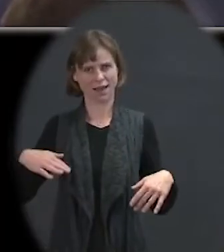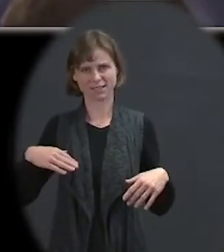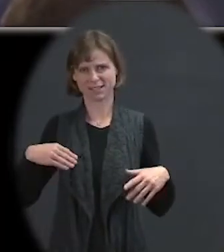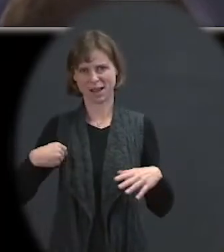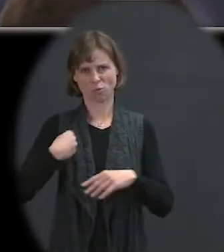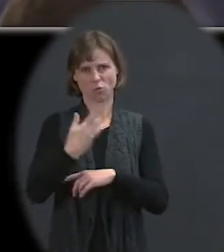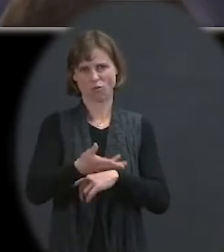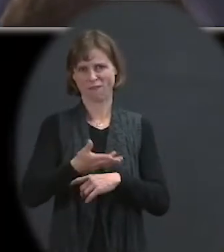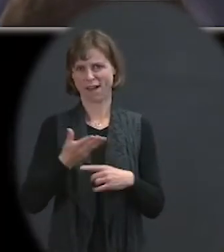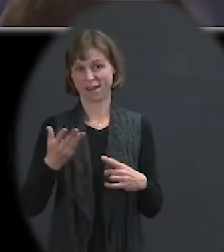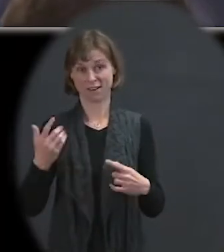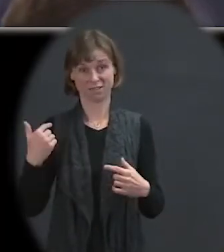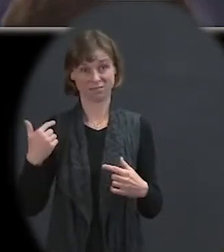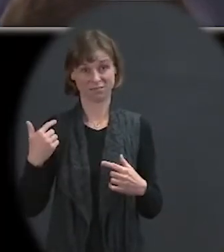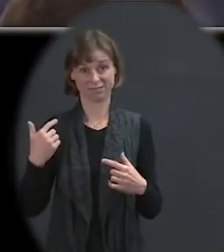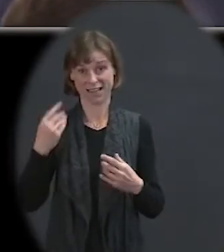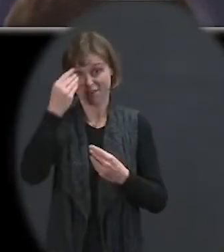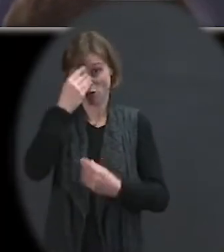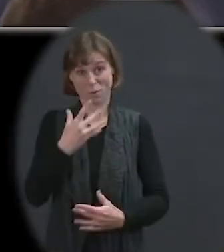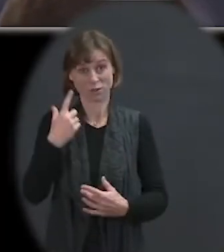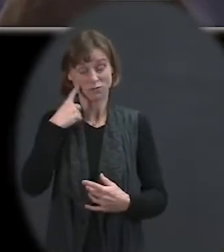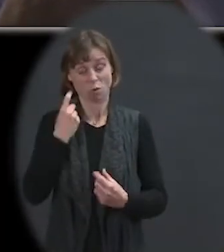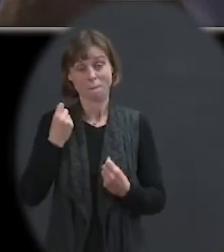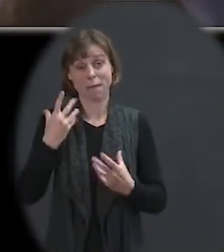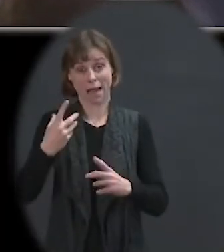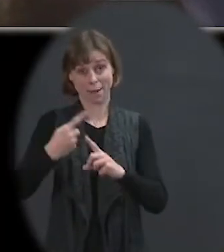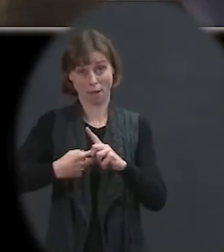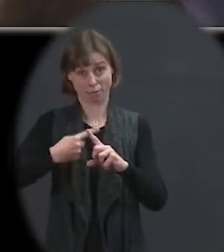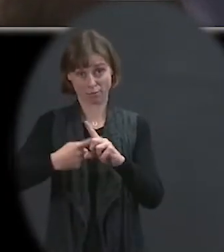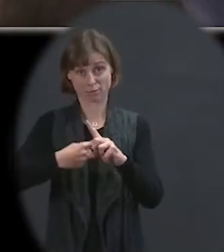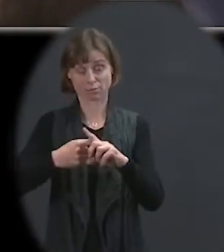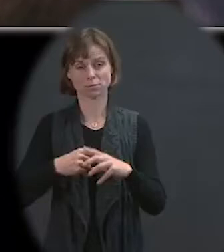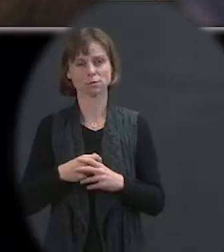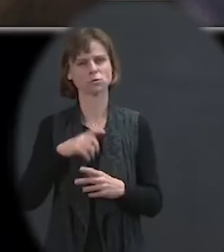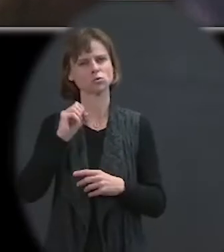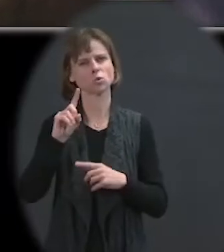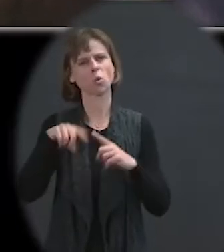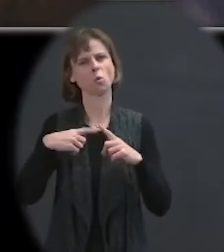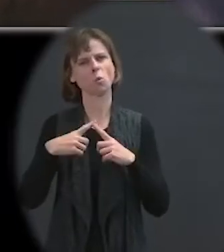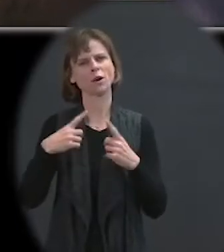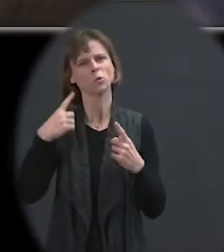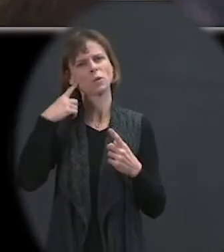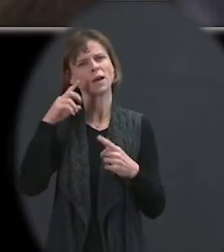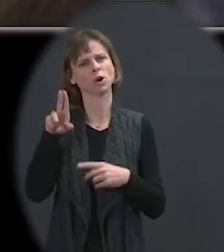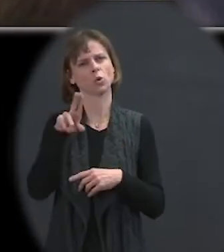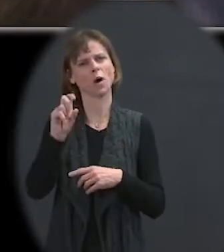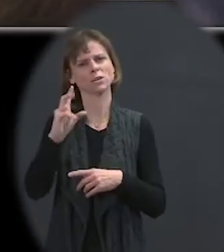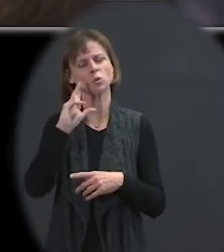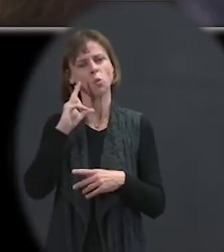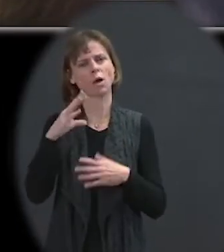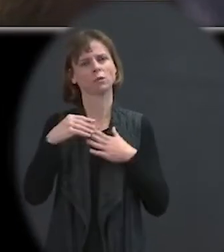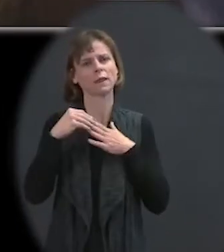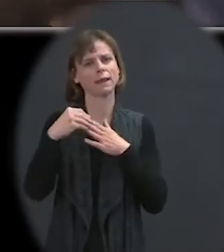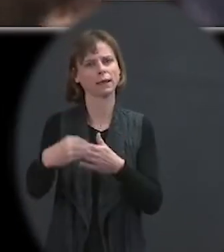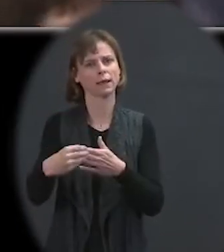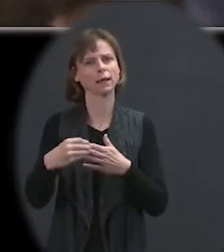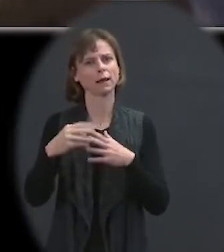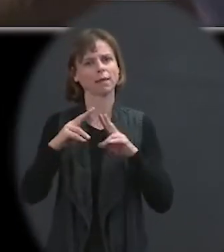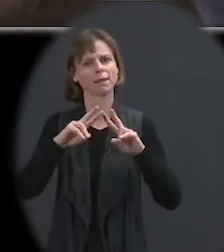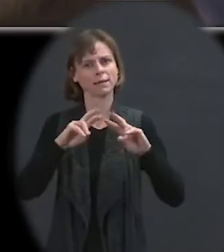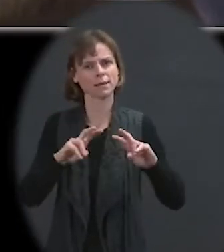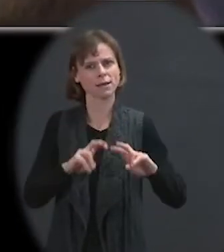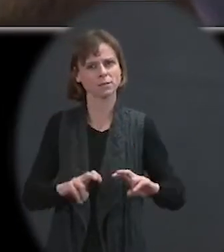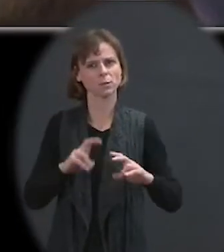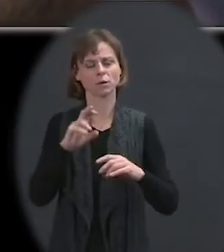from the early months. Yeah. So when can we see some traction on a U.S.-led assessment, like Sullivan's been suggesting, or